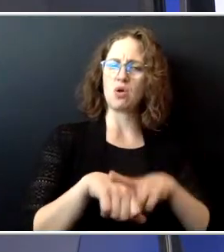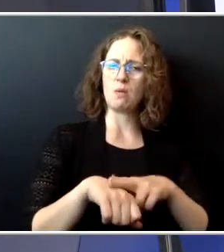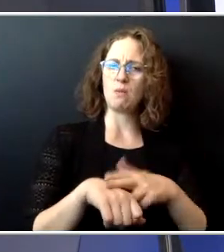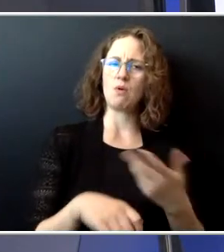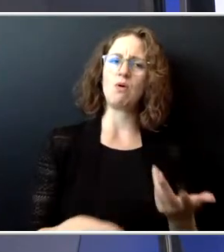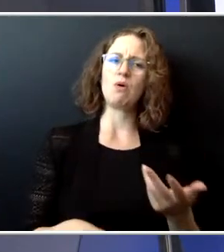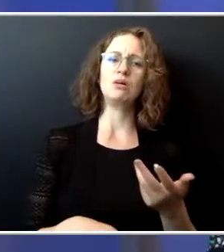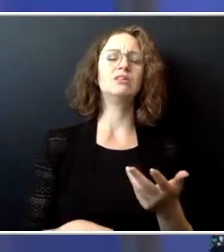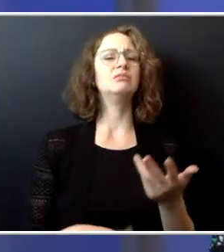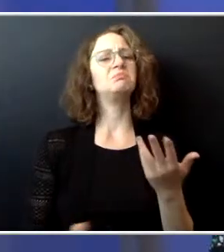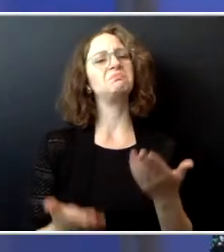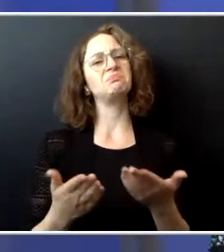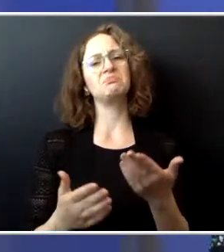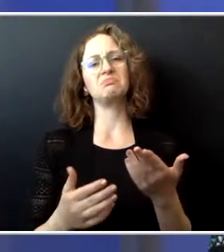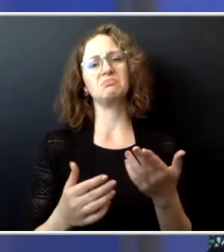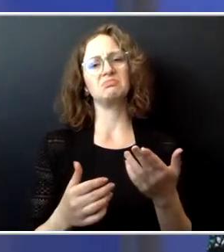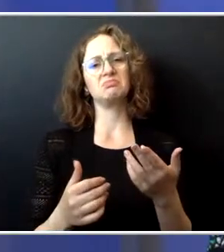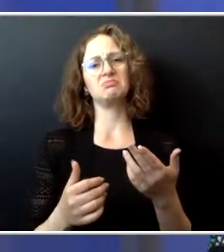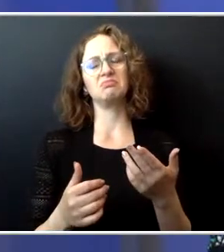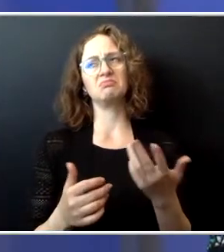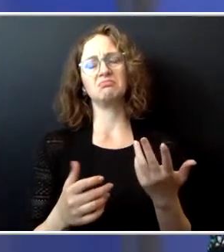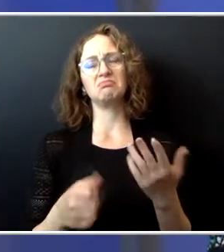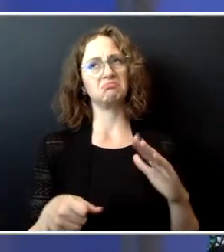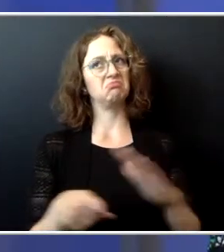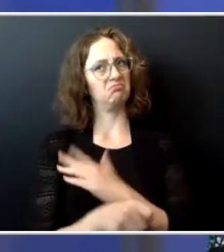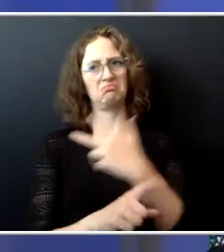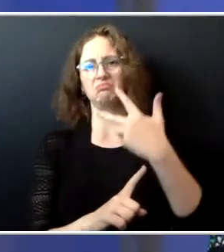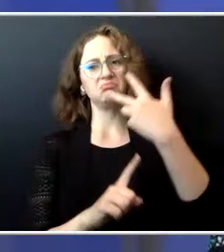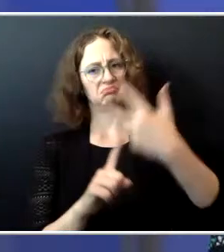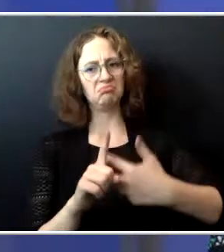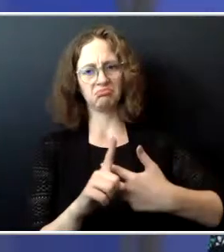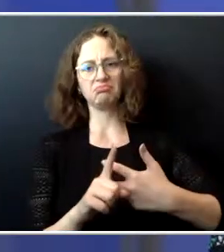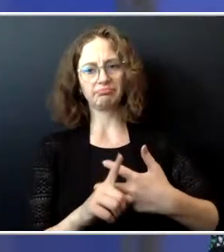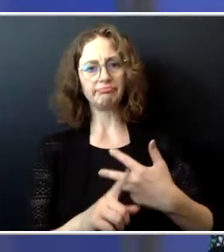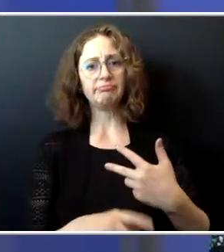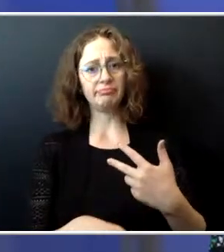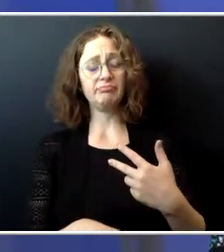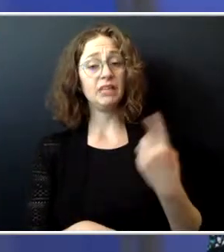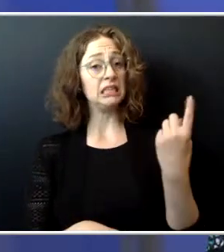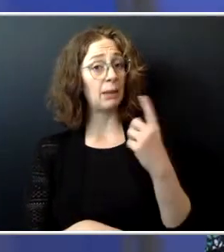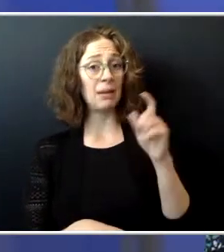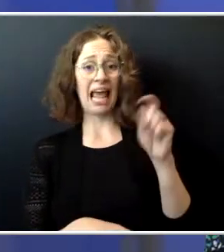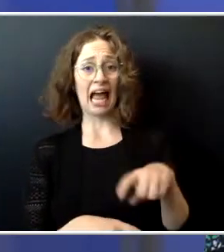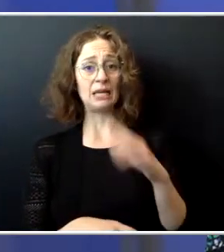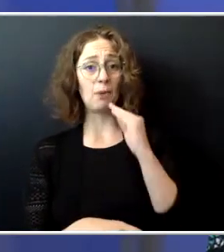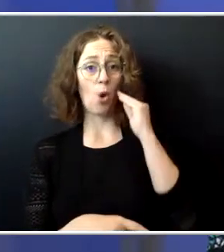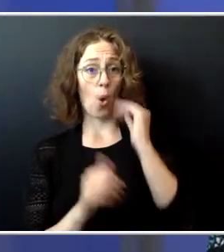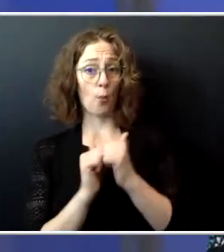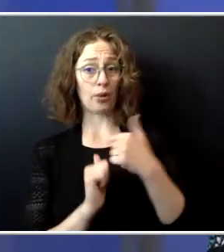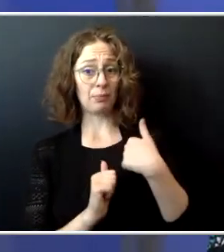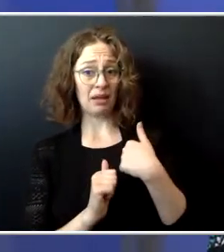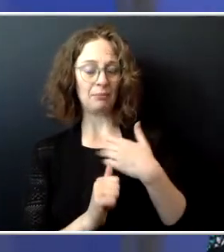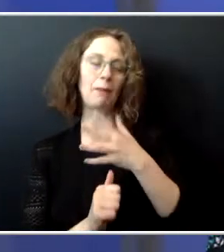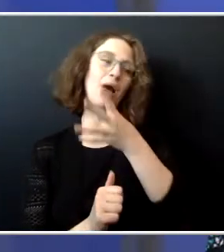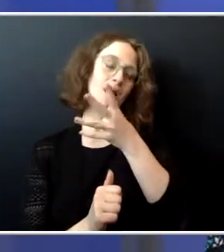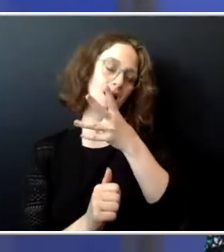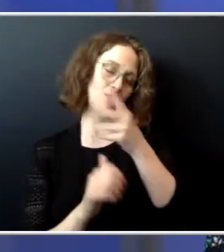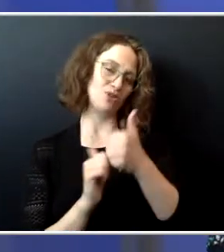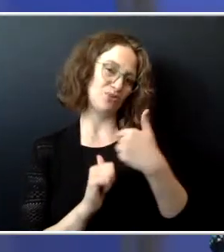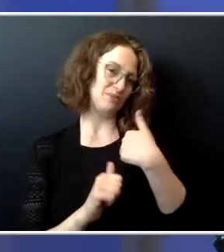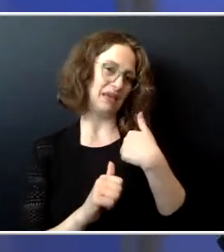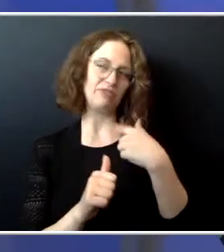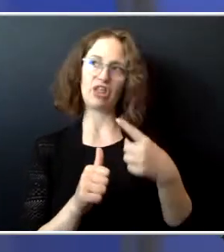the full 12 weeks off. I mean, I had to have somebody home with me. My mom was home with me for at least that first month, just